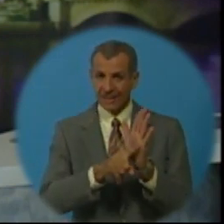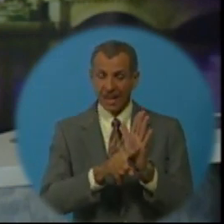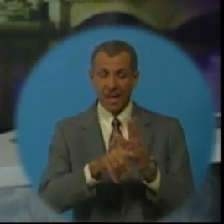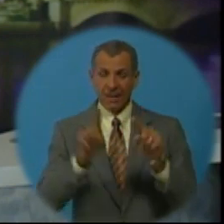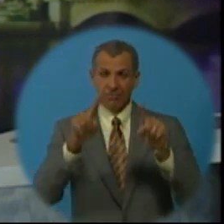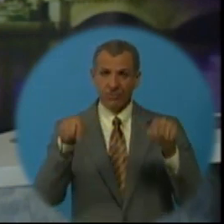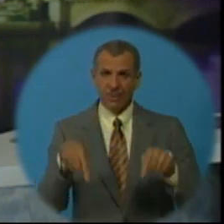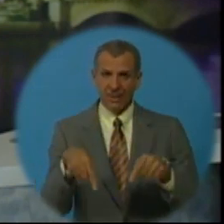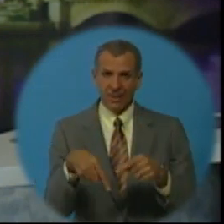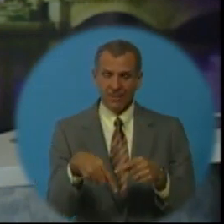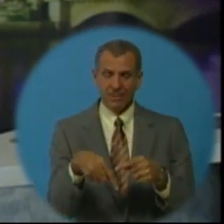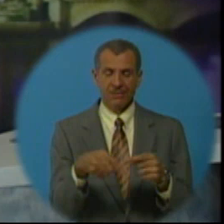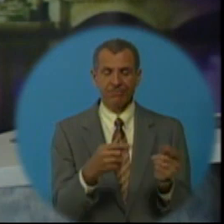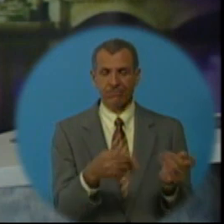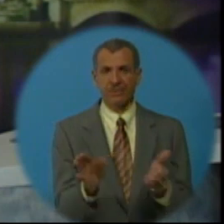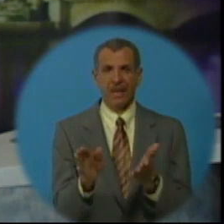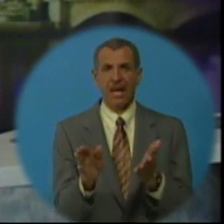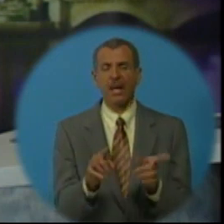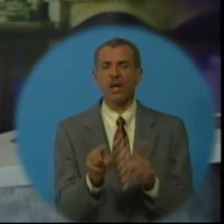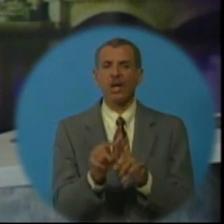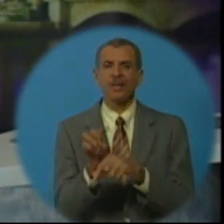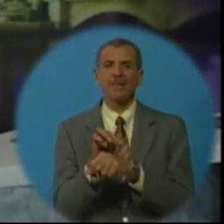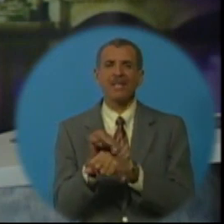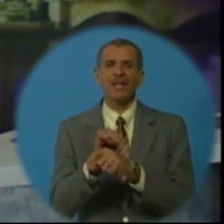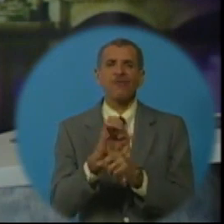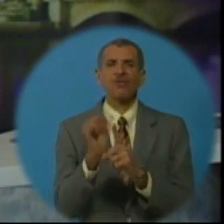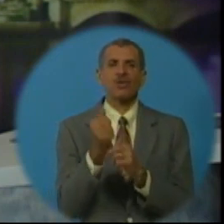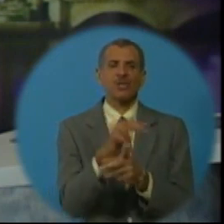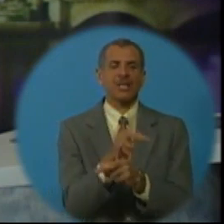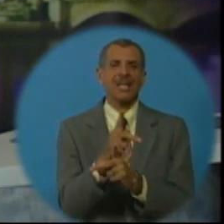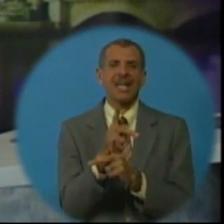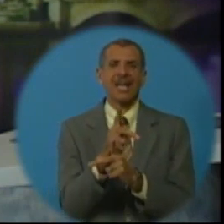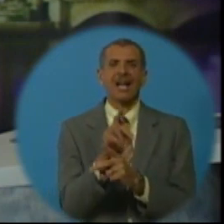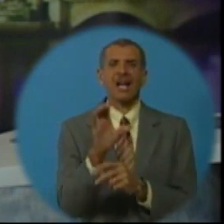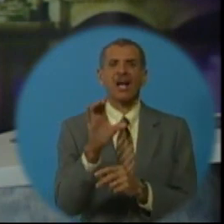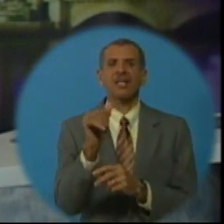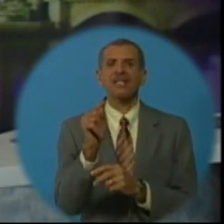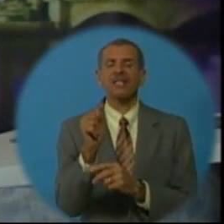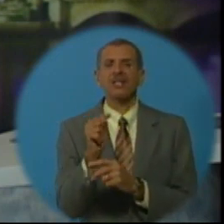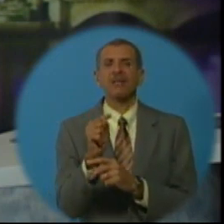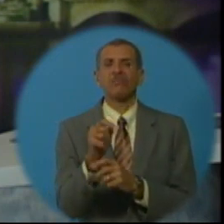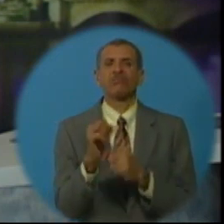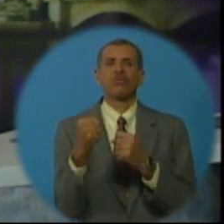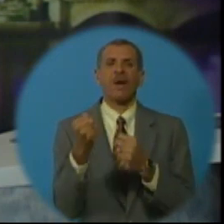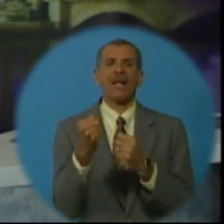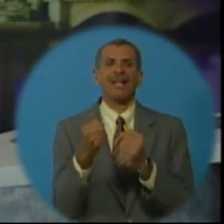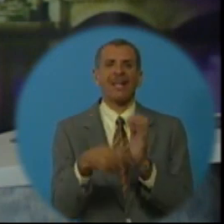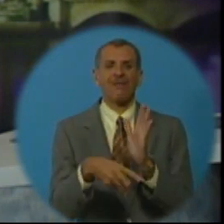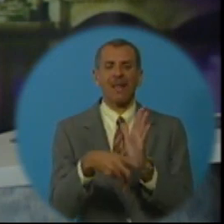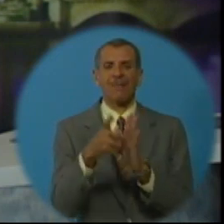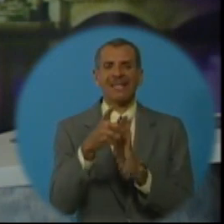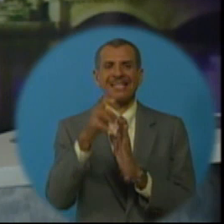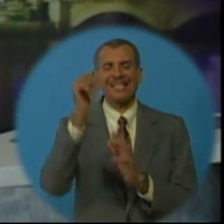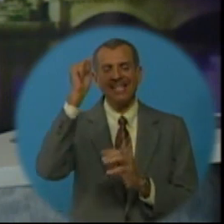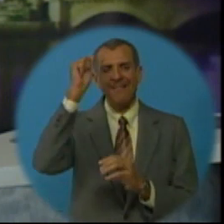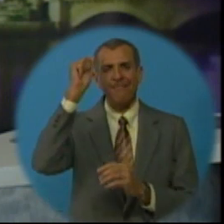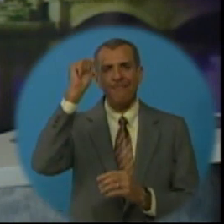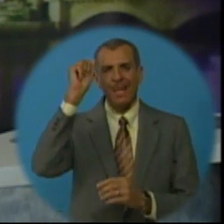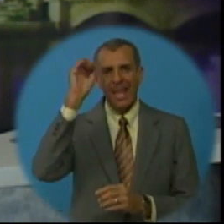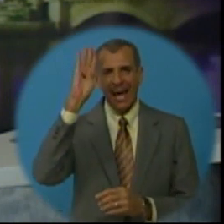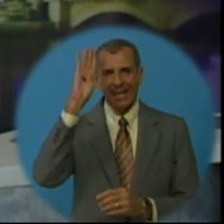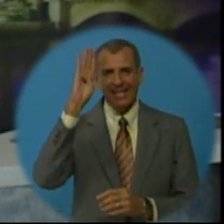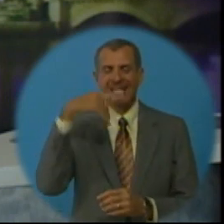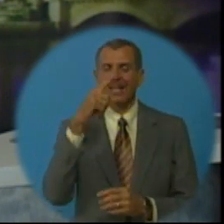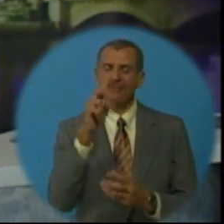violence has been drawn up, and according to Minister of Social Care, Constituency Empowerment and Community Development, Steve Blackett, it is